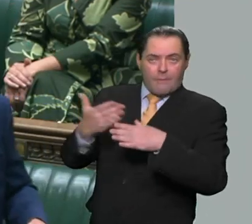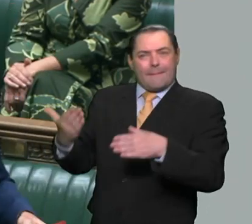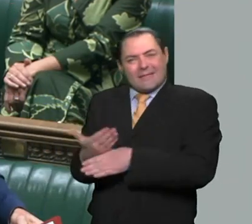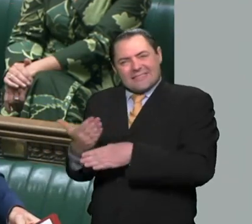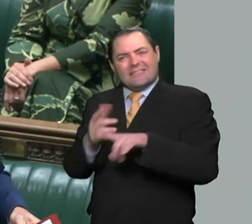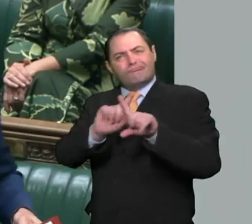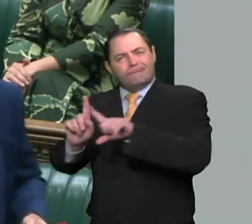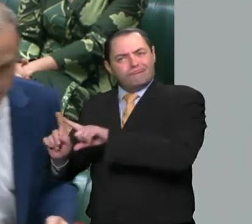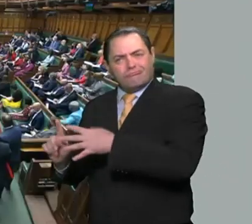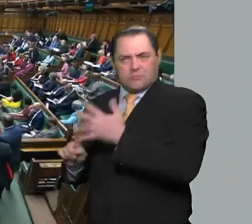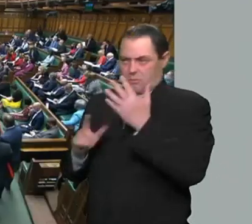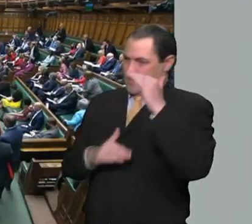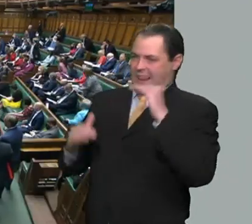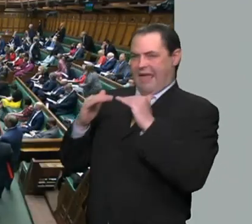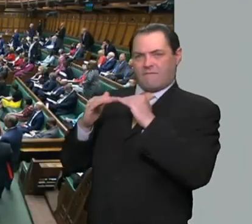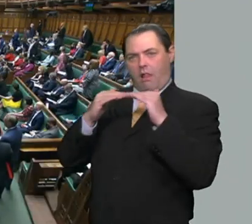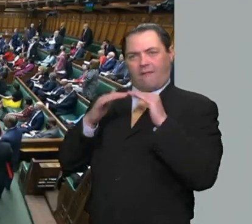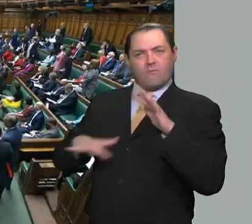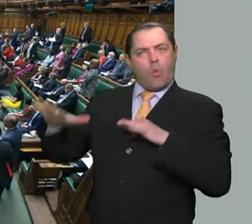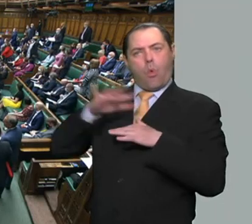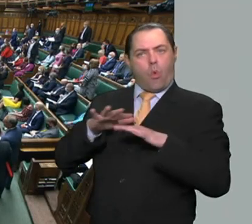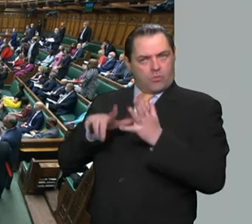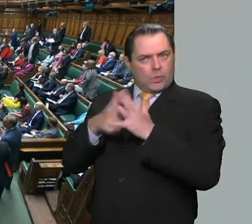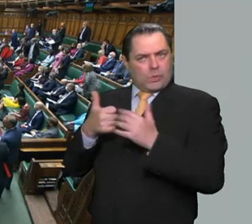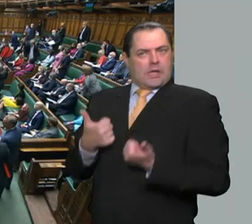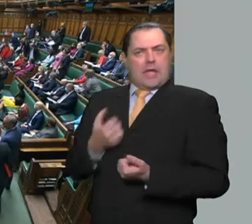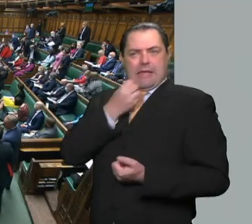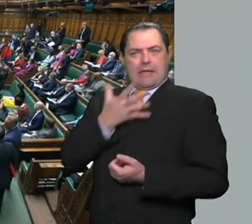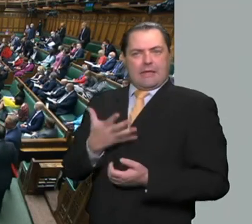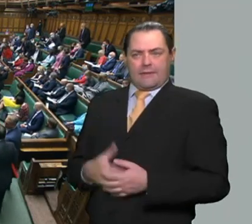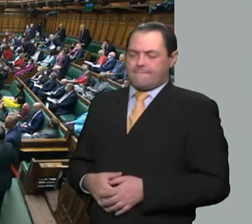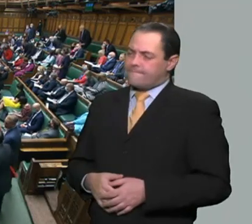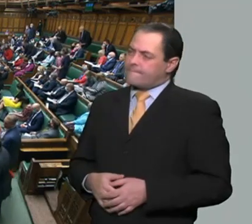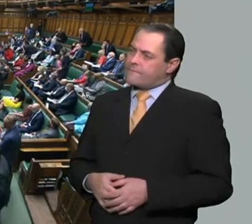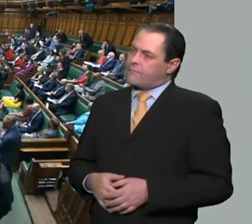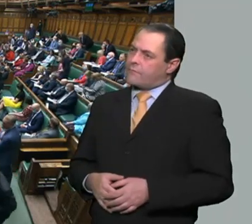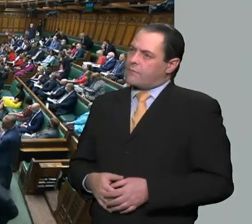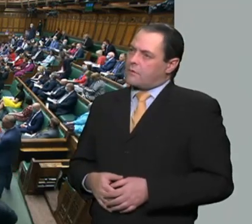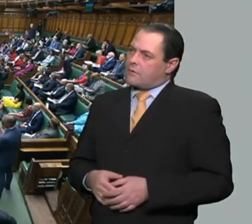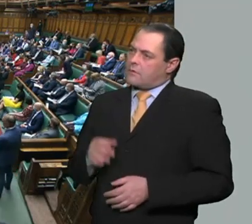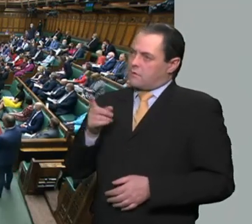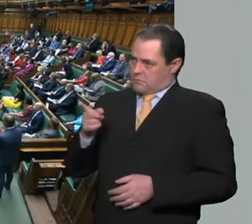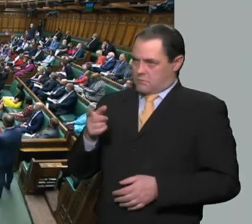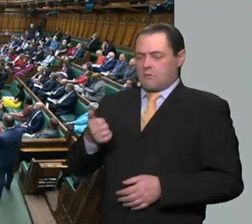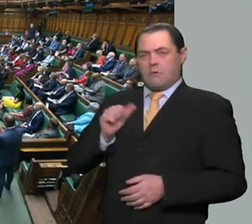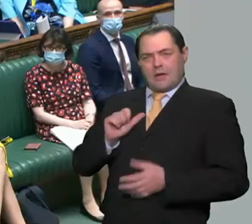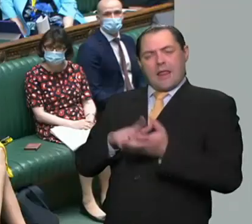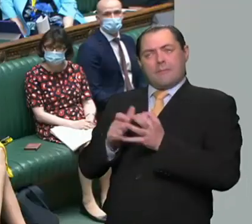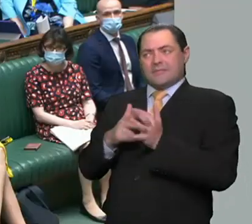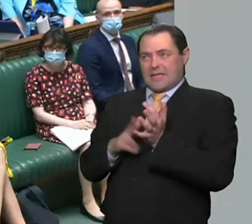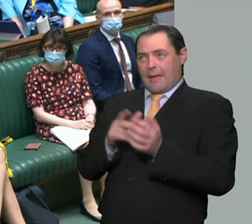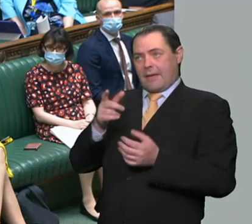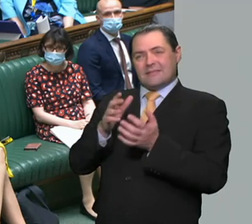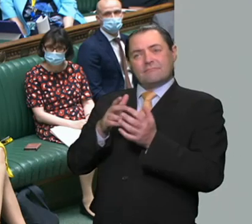the levelling up agenda. Deputy Leader of the SNP, Kirsten Oswald. Thank you, Mr. Speaker. Across Scotland and